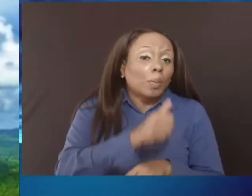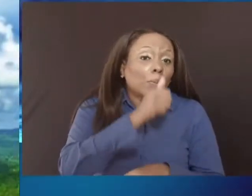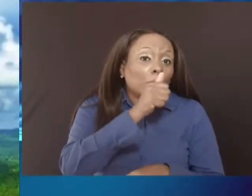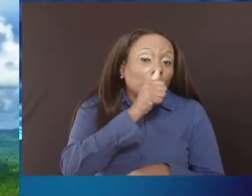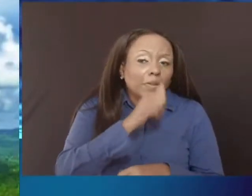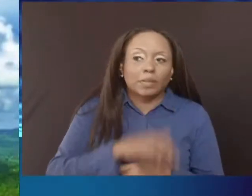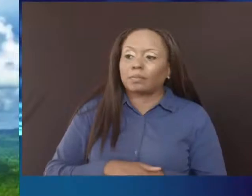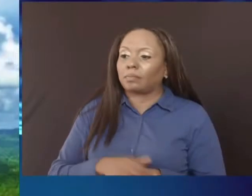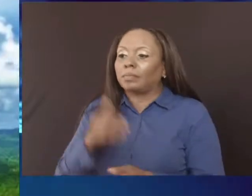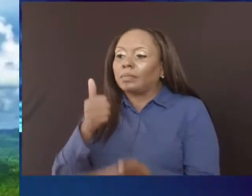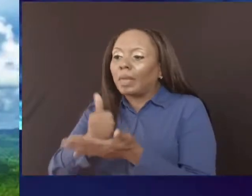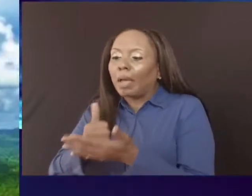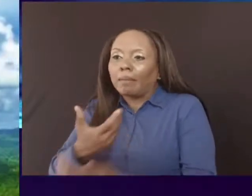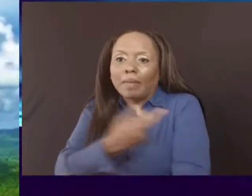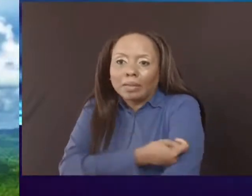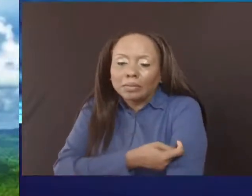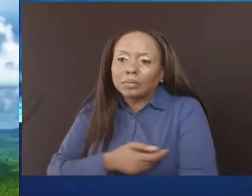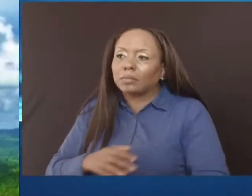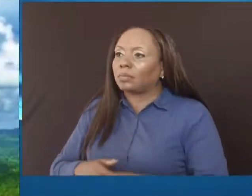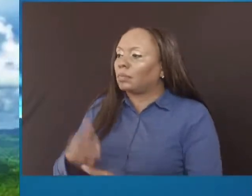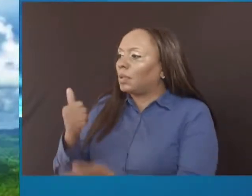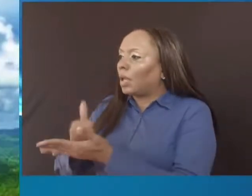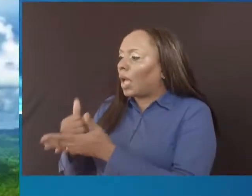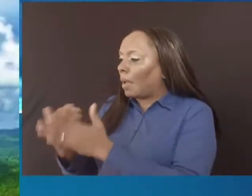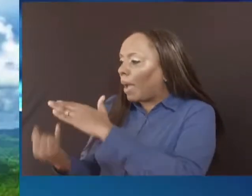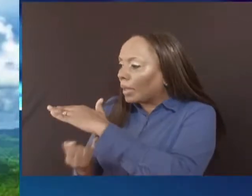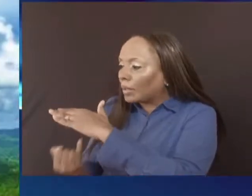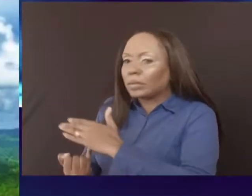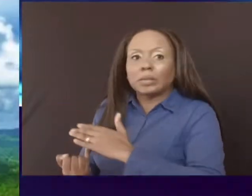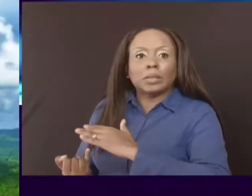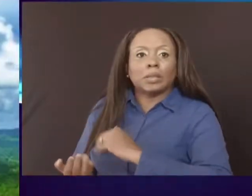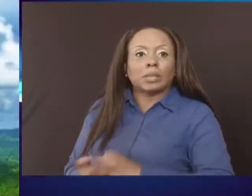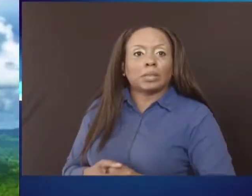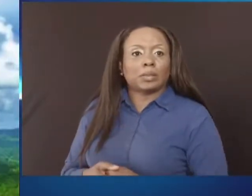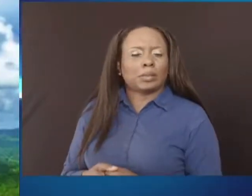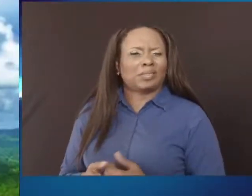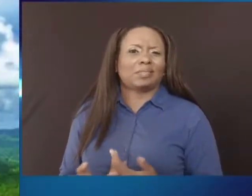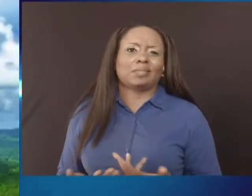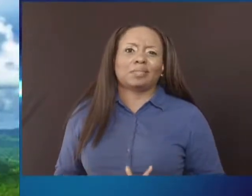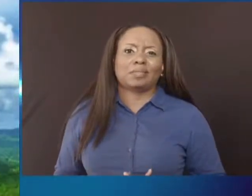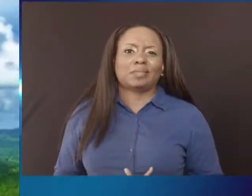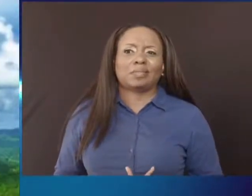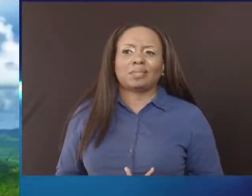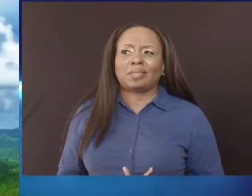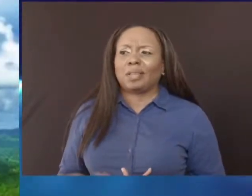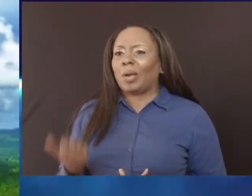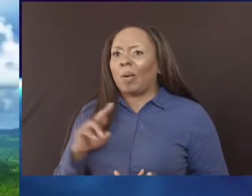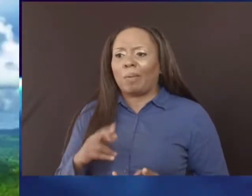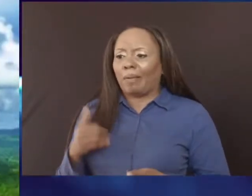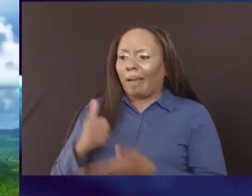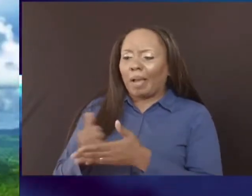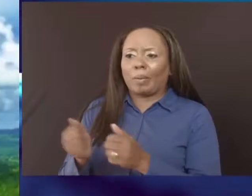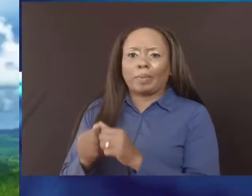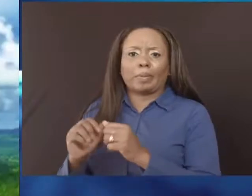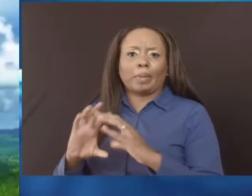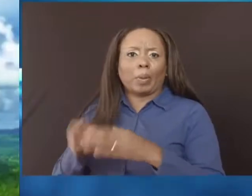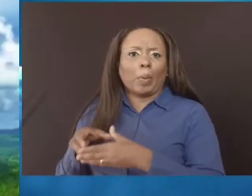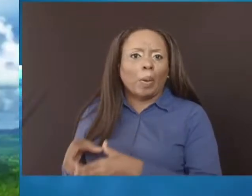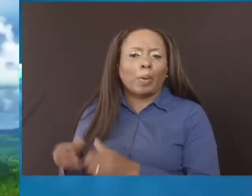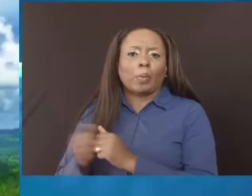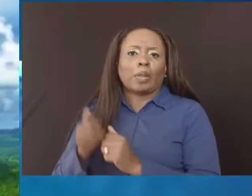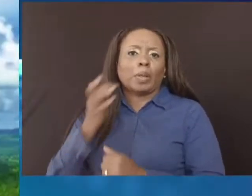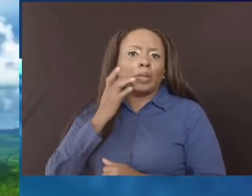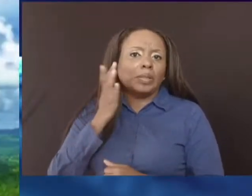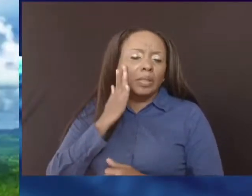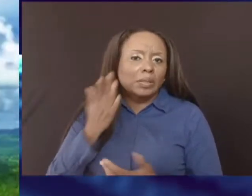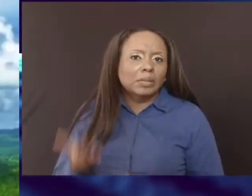with vaccination, they may also assist with an isolation facility or a quarantine facility within the hotels, as we know